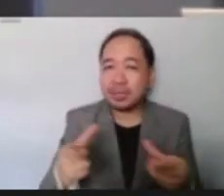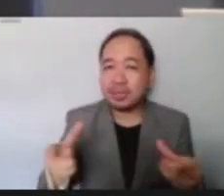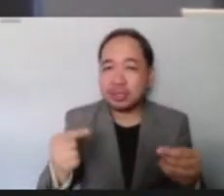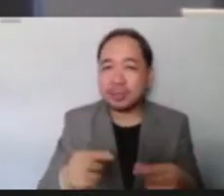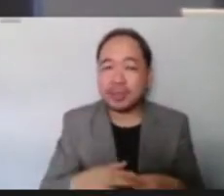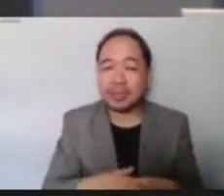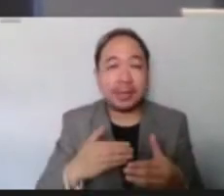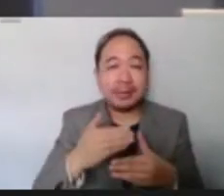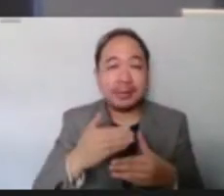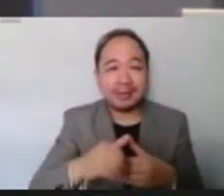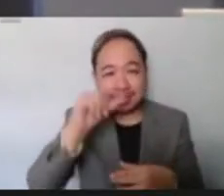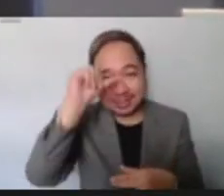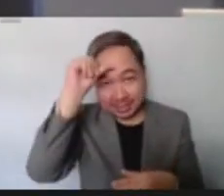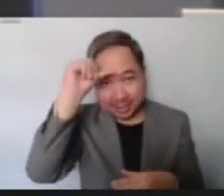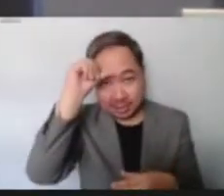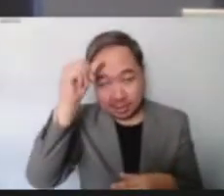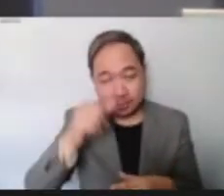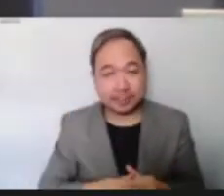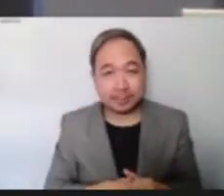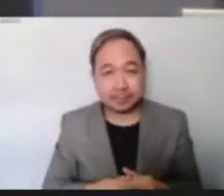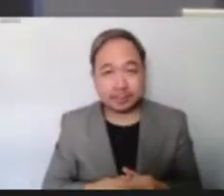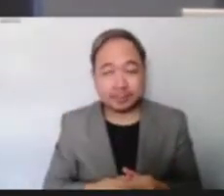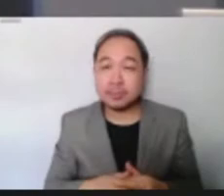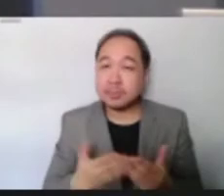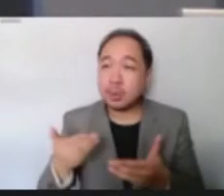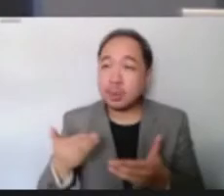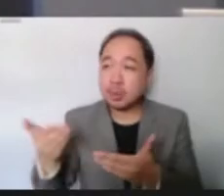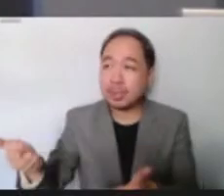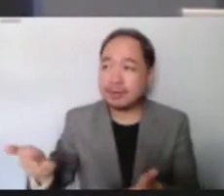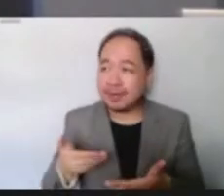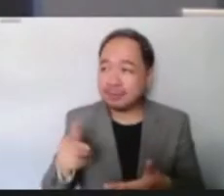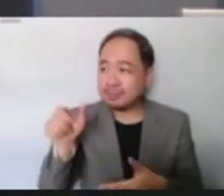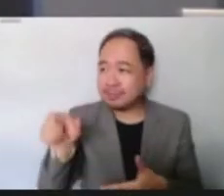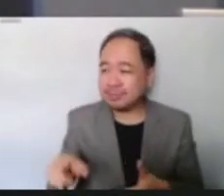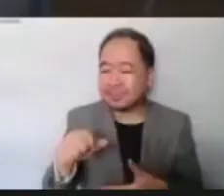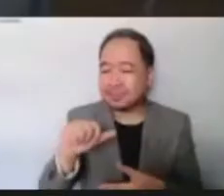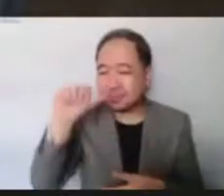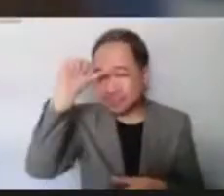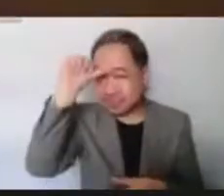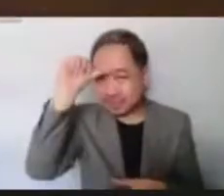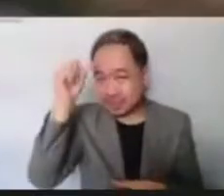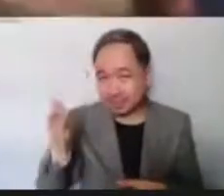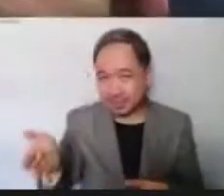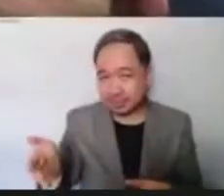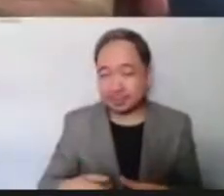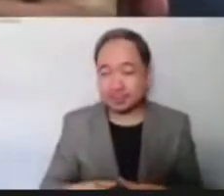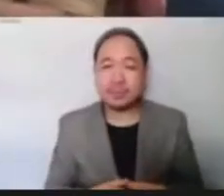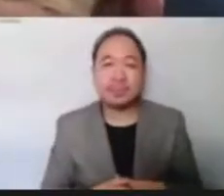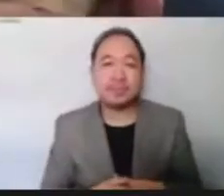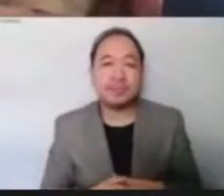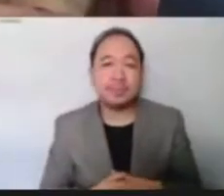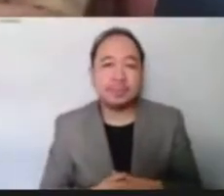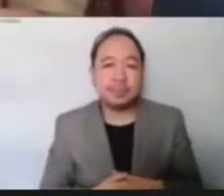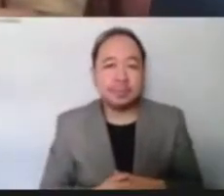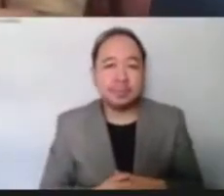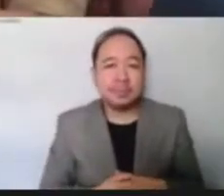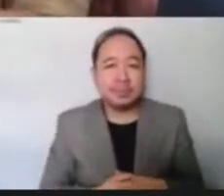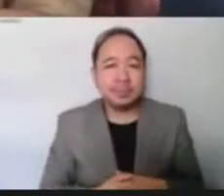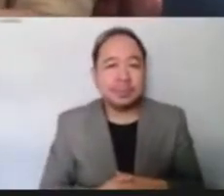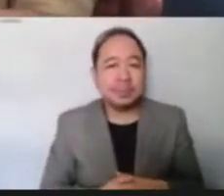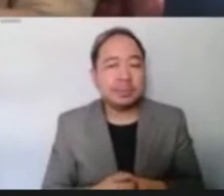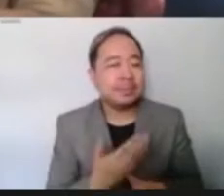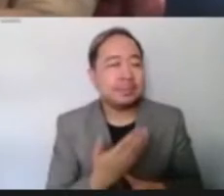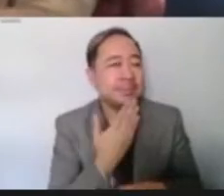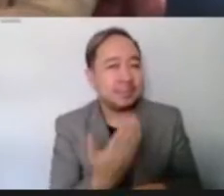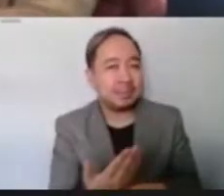India I'd like to invite the distinguished delegate from India please take the floor thank you madam